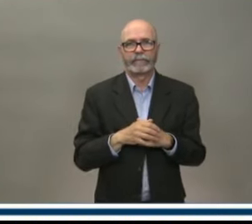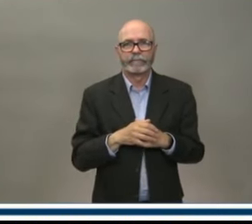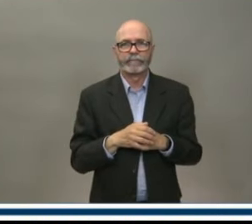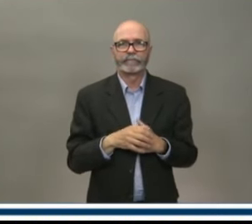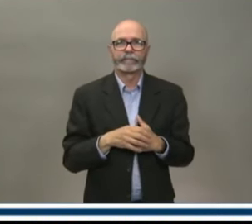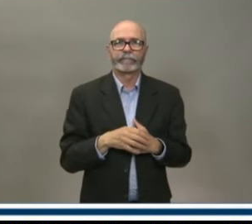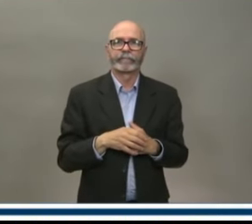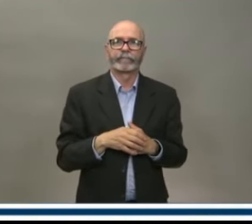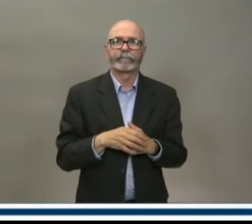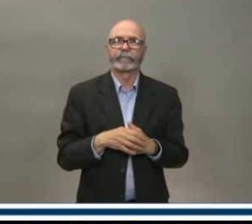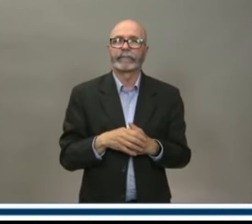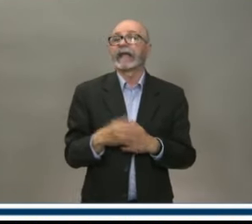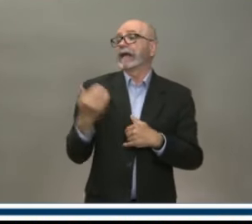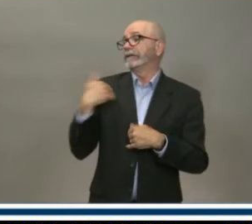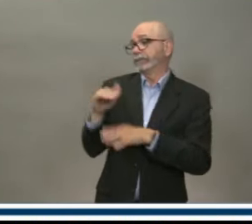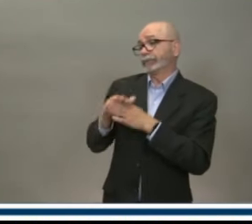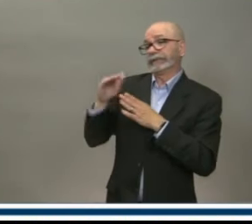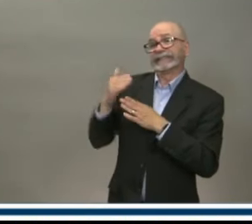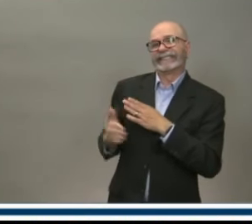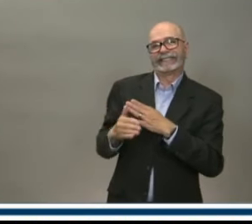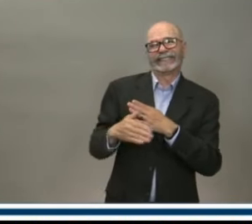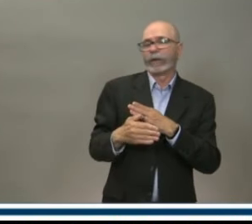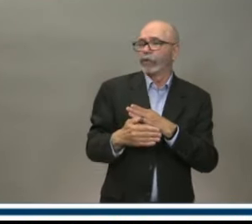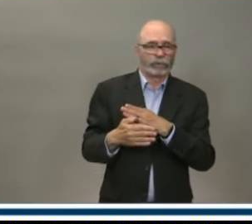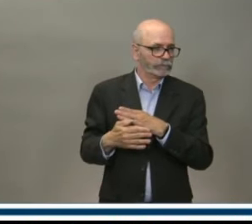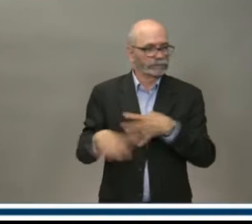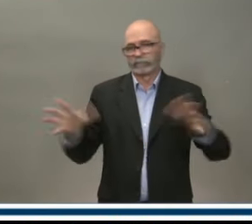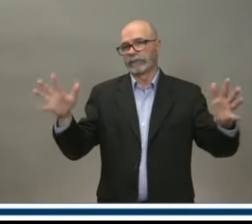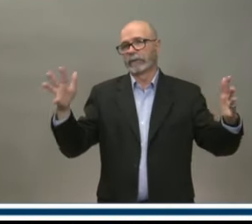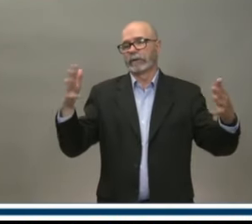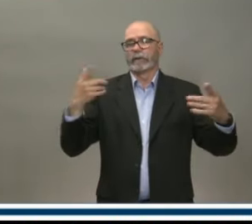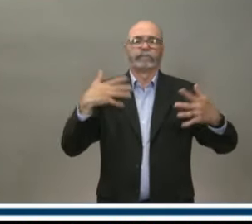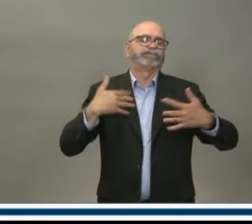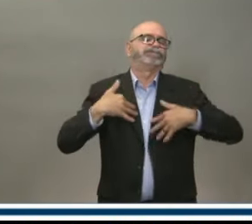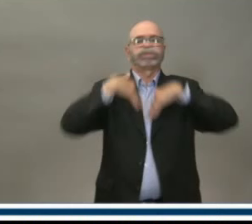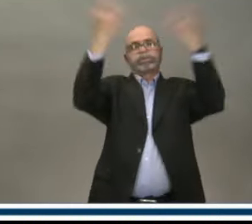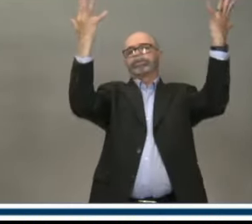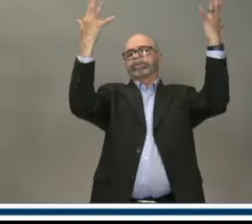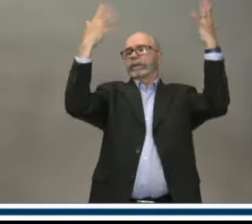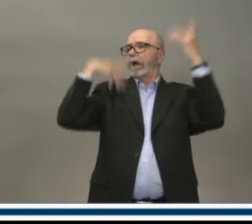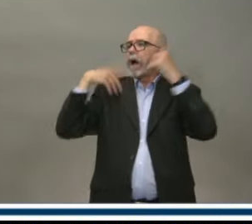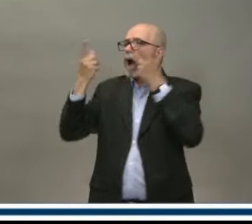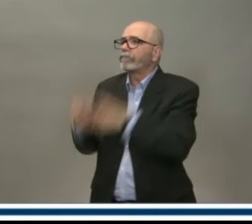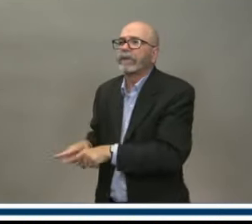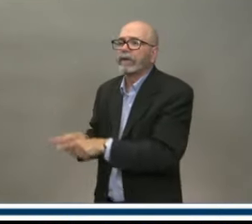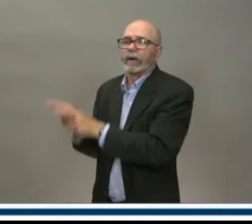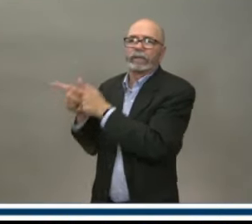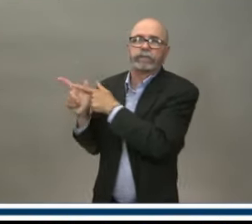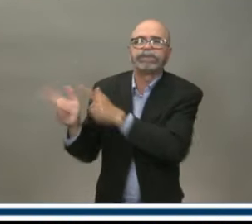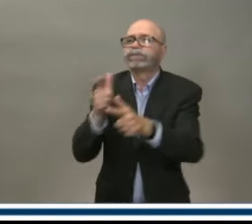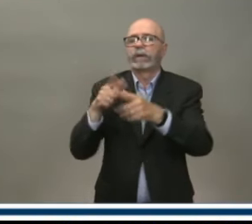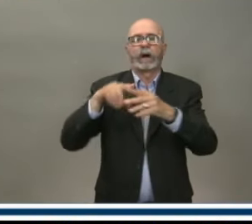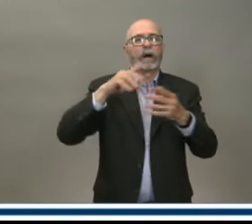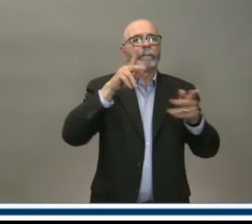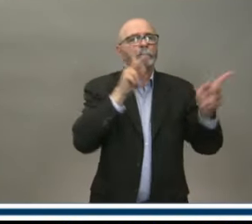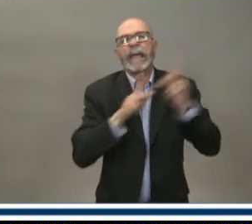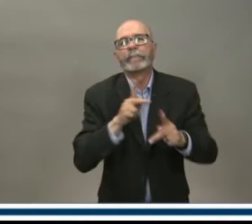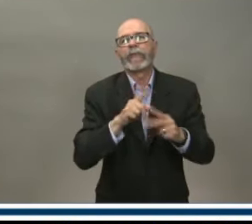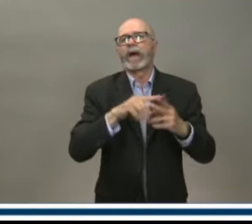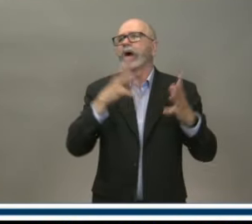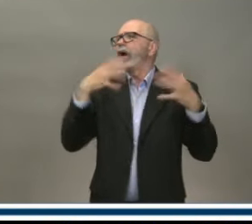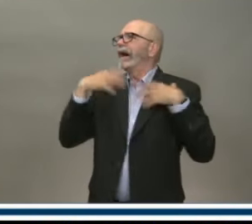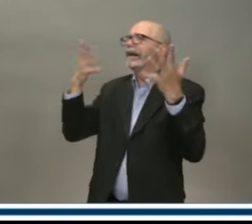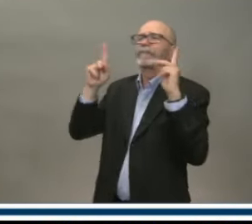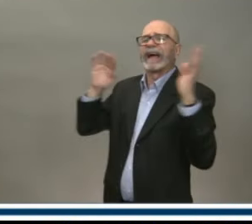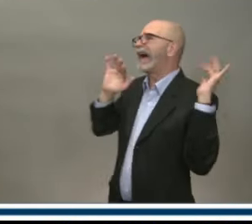weekend's unspeakable tragedy, I know many people continue to look for ways to show their support and respect to